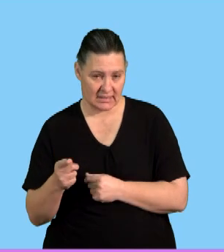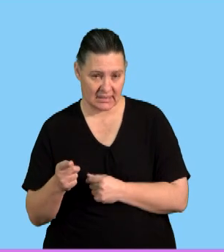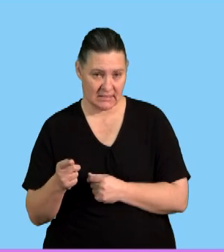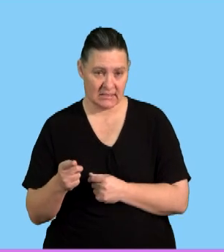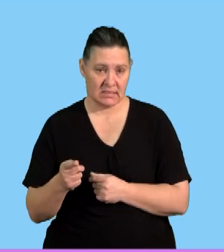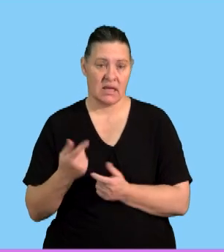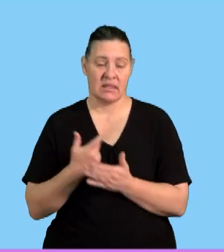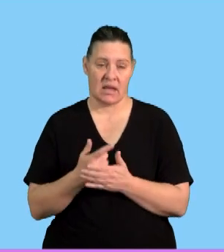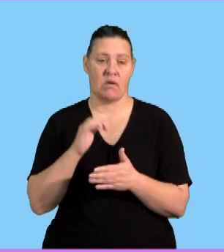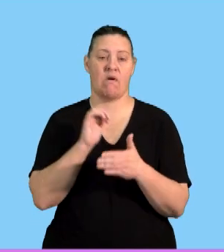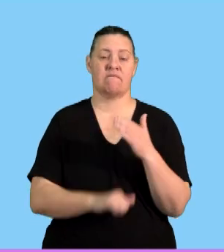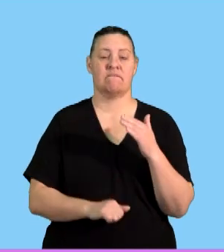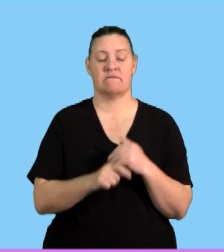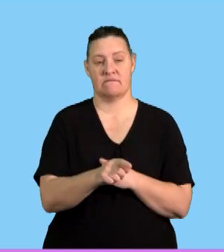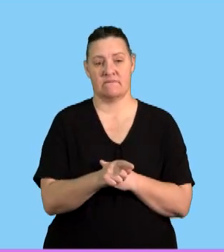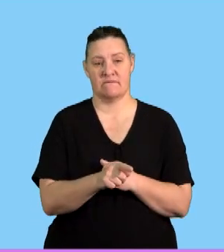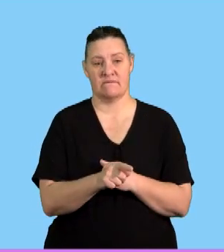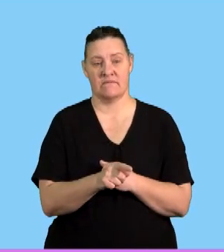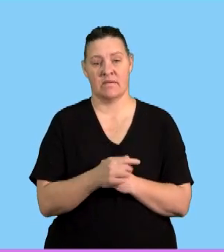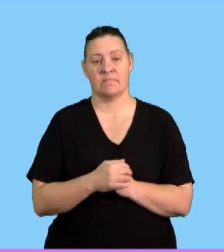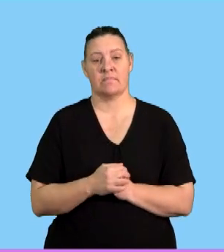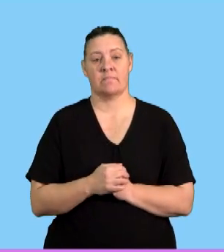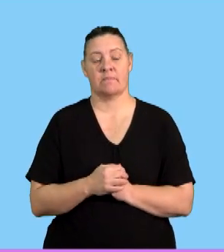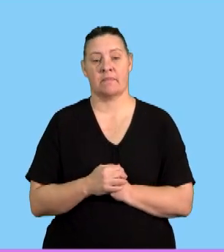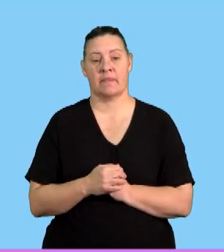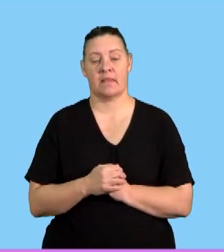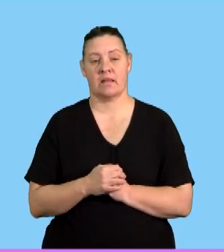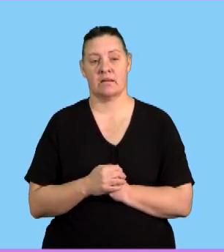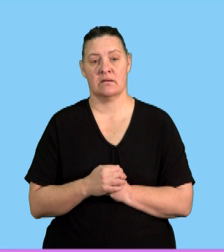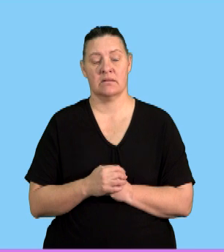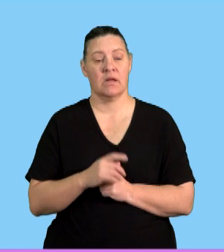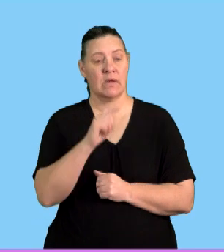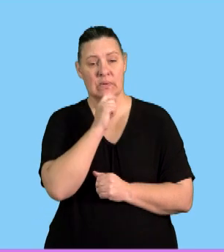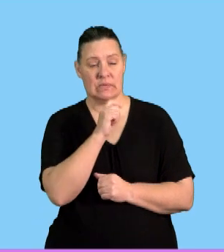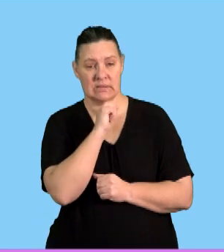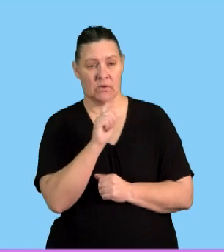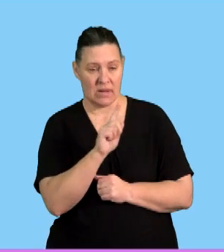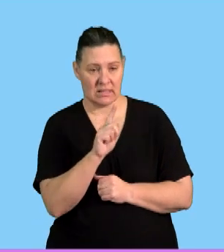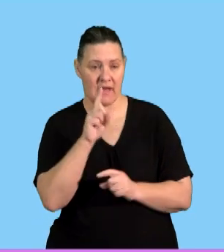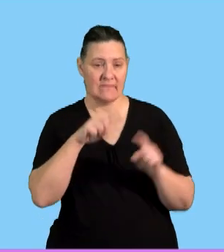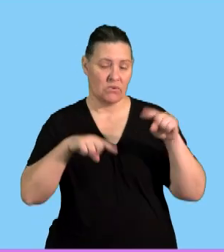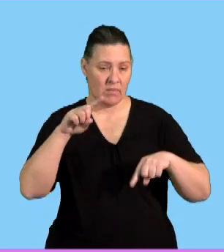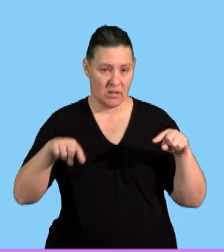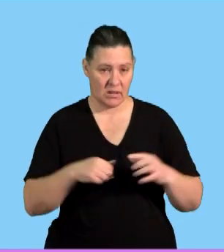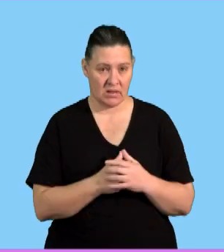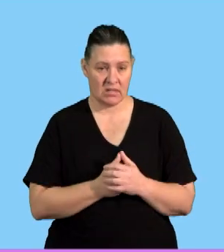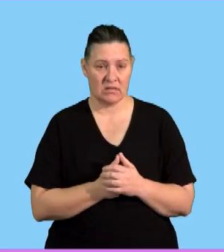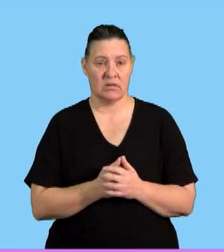to deduct the one from the other. And what are we using as the variable?